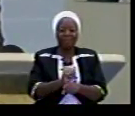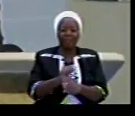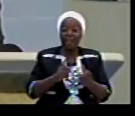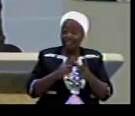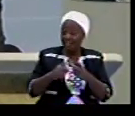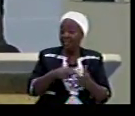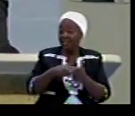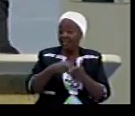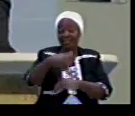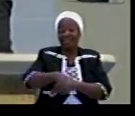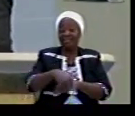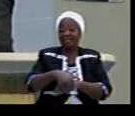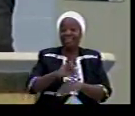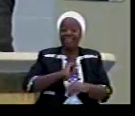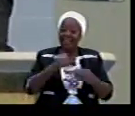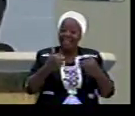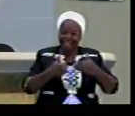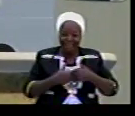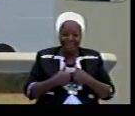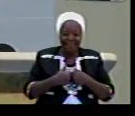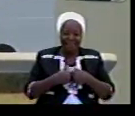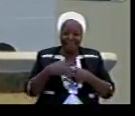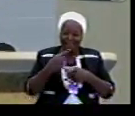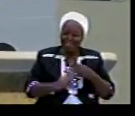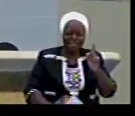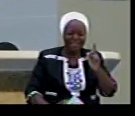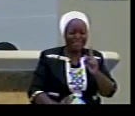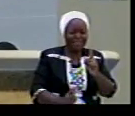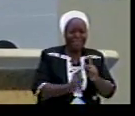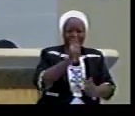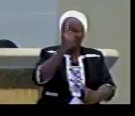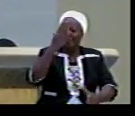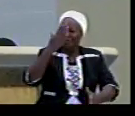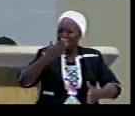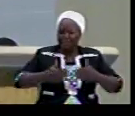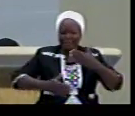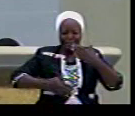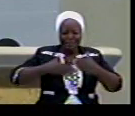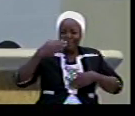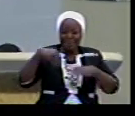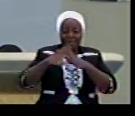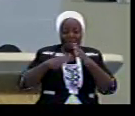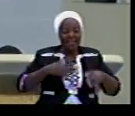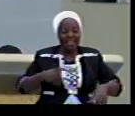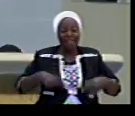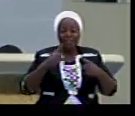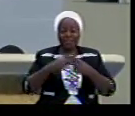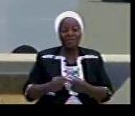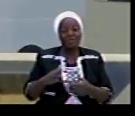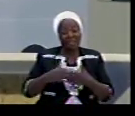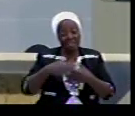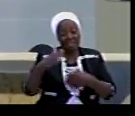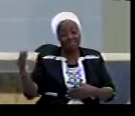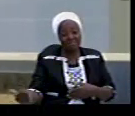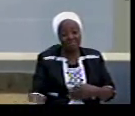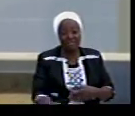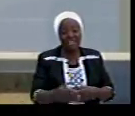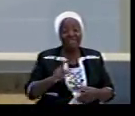tonight, I have the greatest joys of my life to introduce my father in the